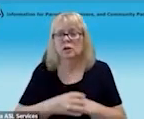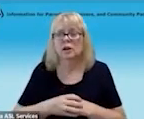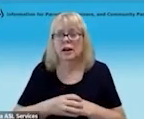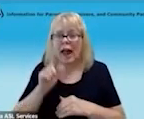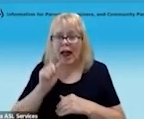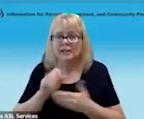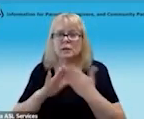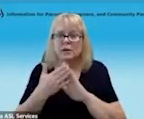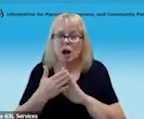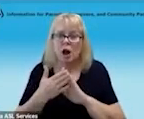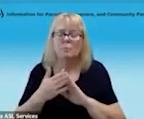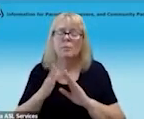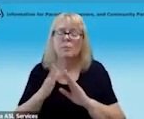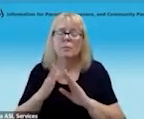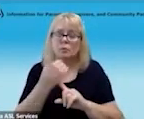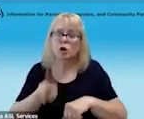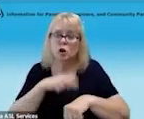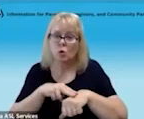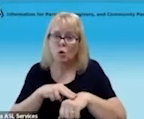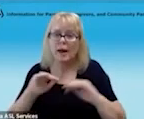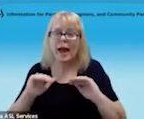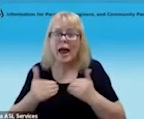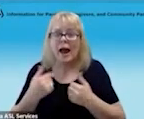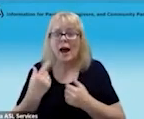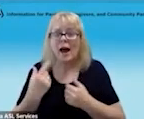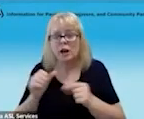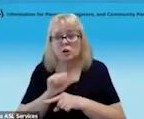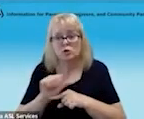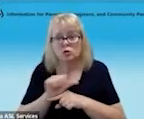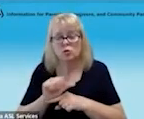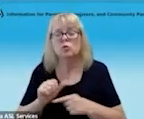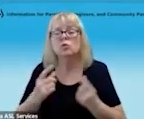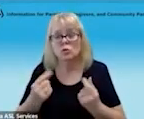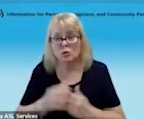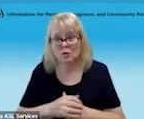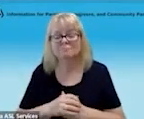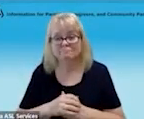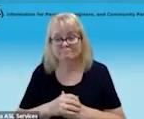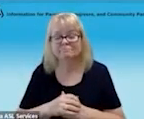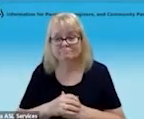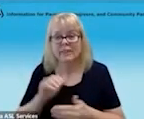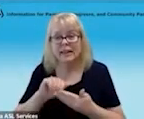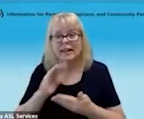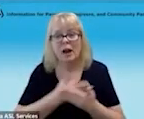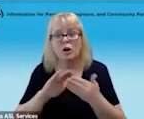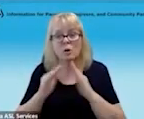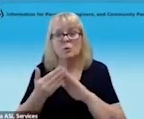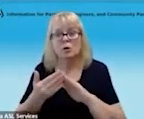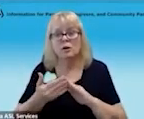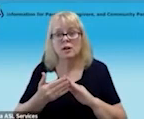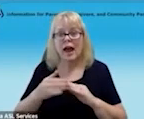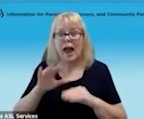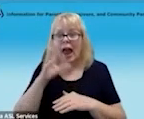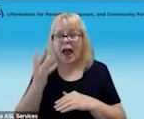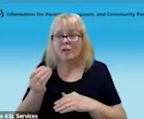to be getting your children vaccinated has to be a part of the community culture. It has to become